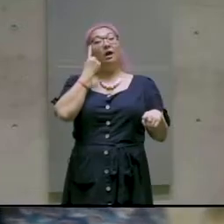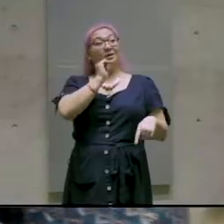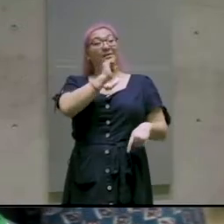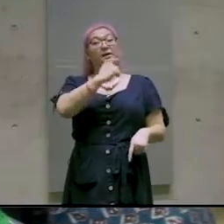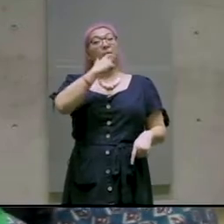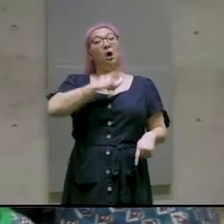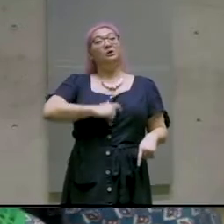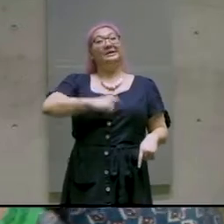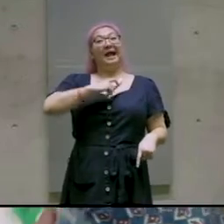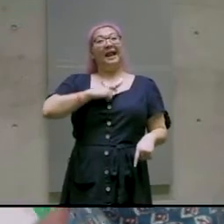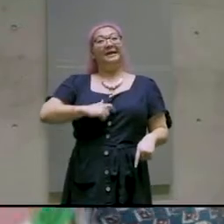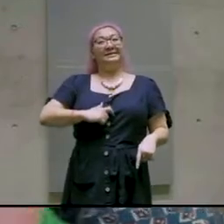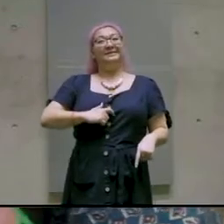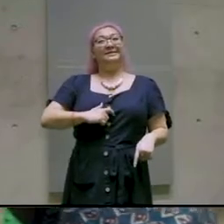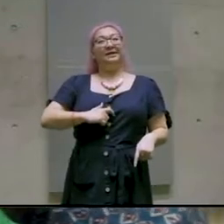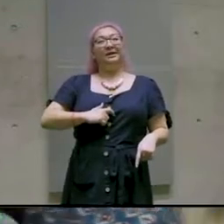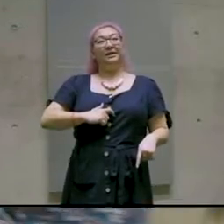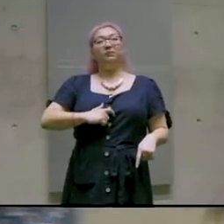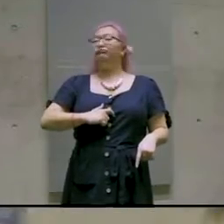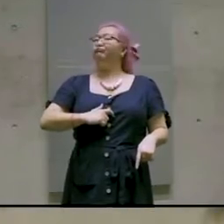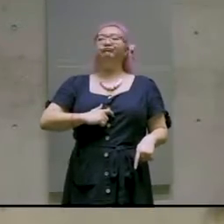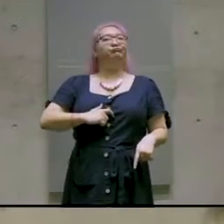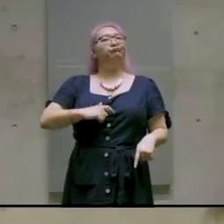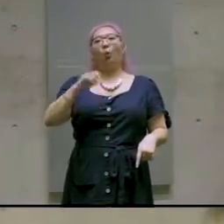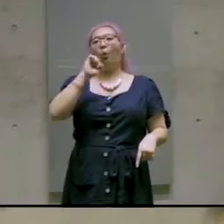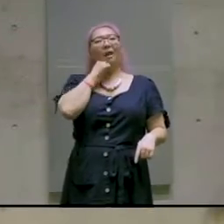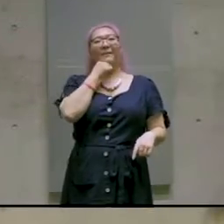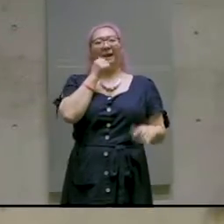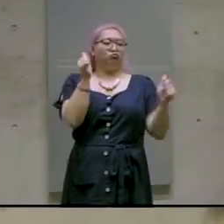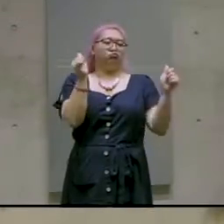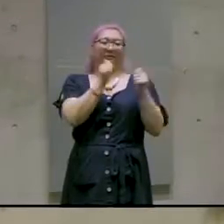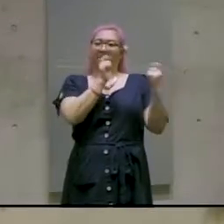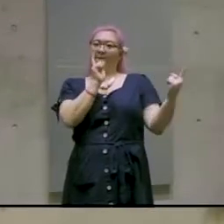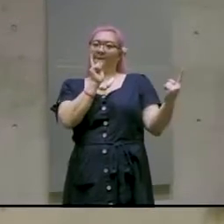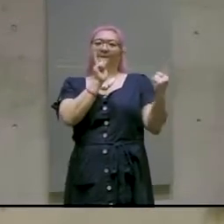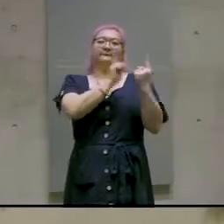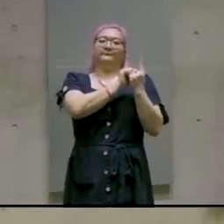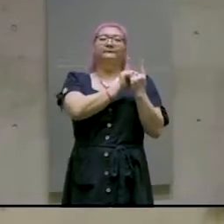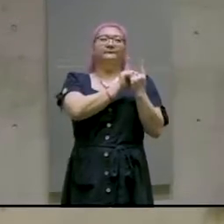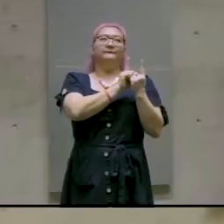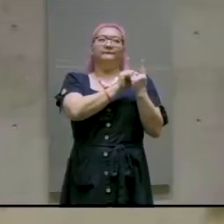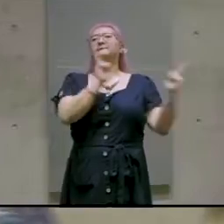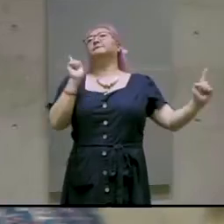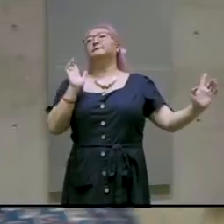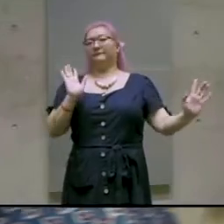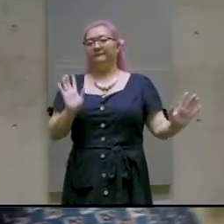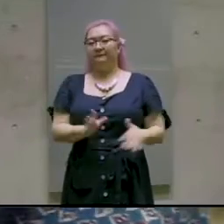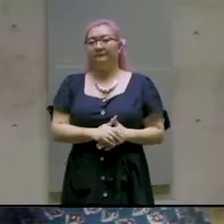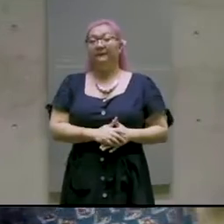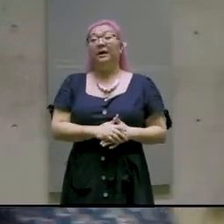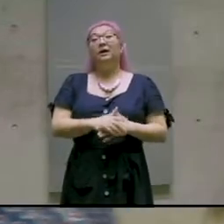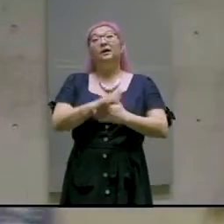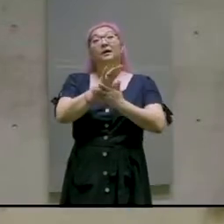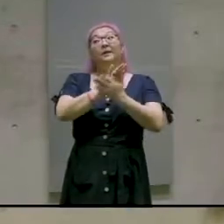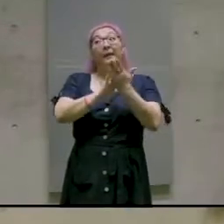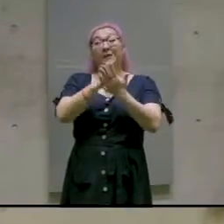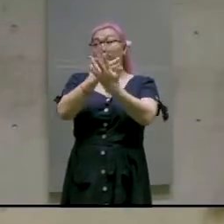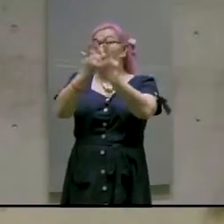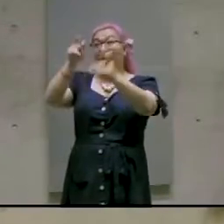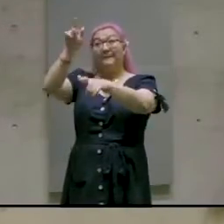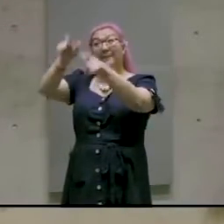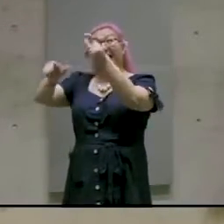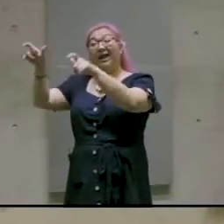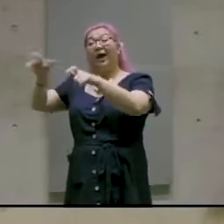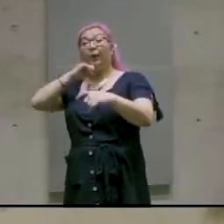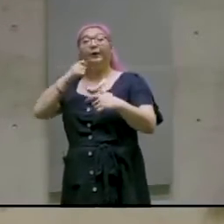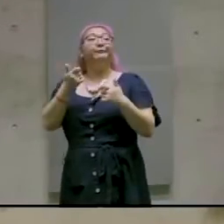that he was someone who would, again, be quite a fleeting encounter. He wouldn't kind of have any requirements for it. The upshot of this was that players were kind of